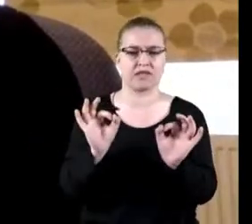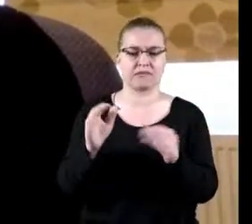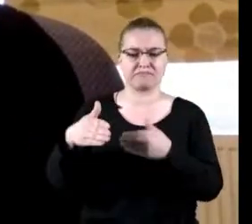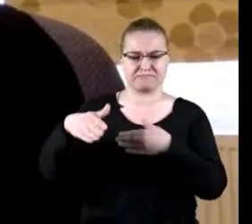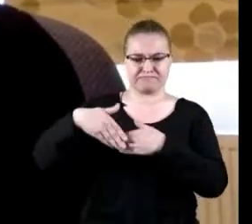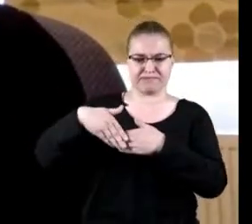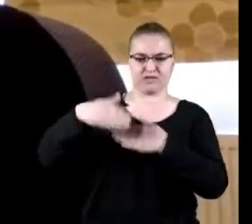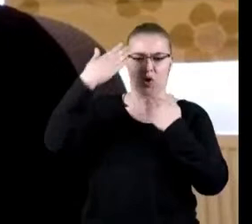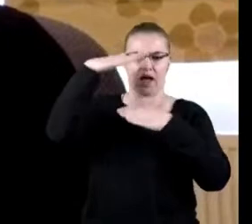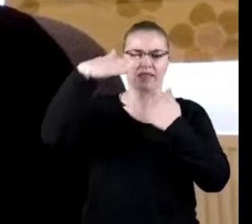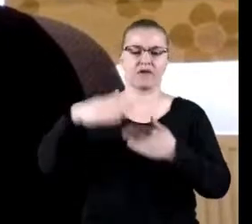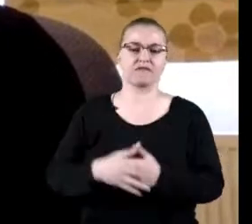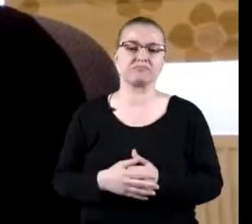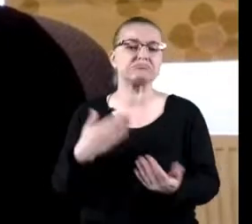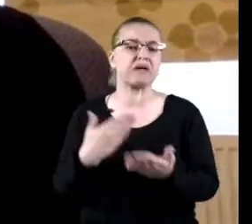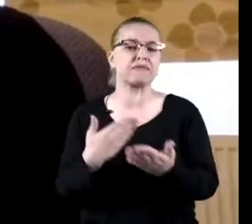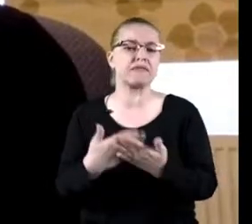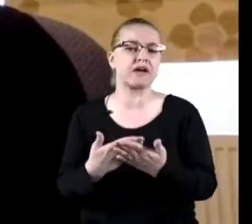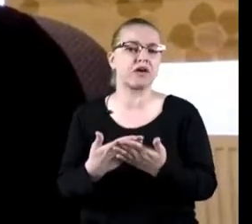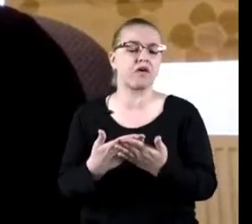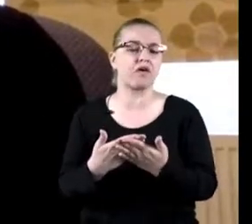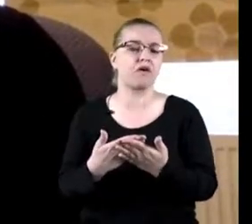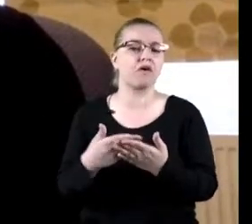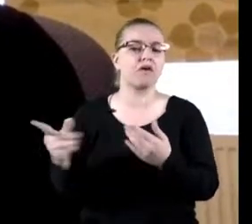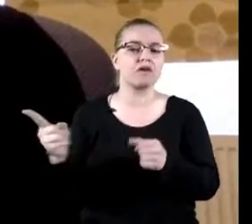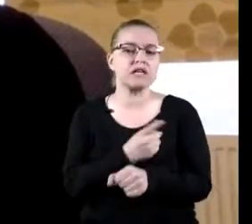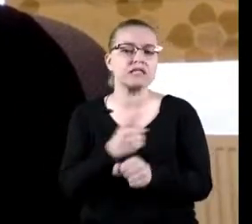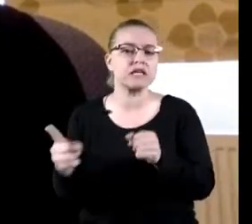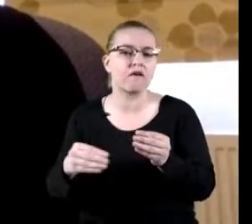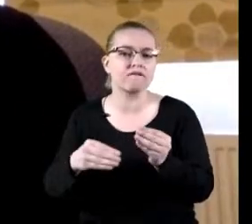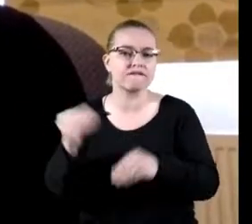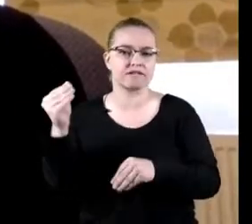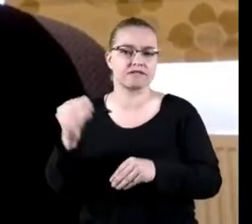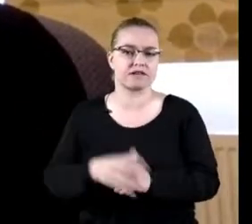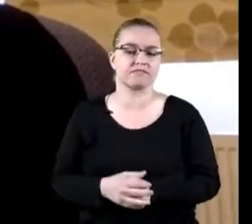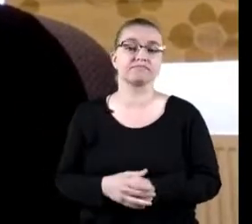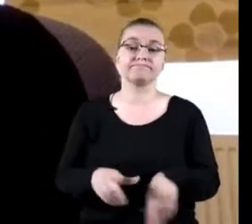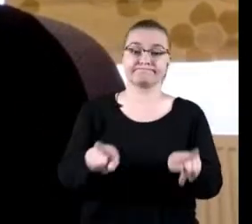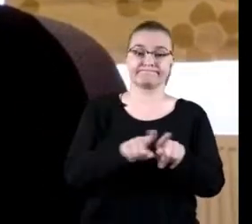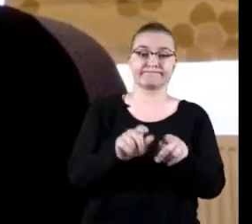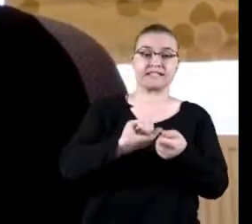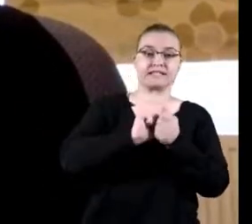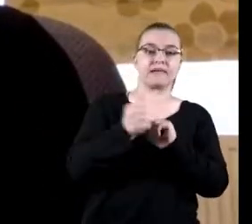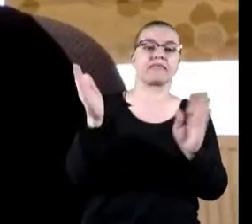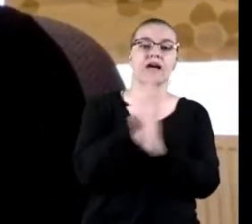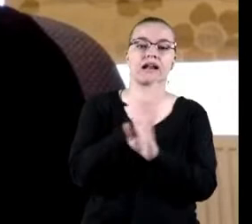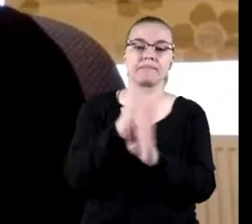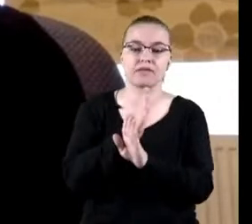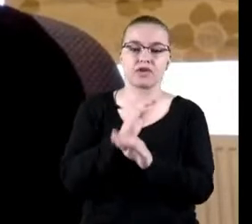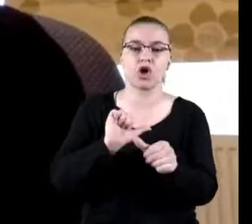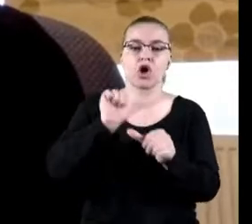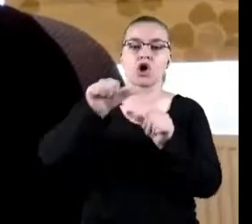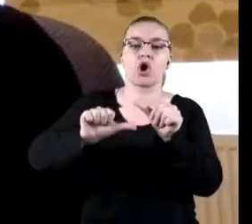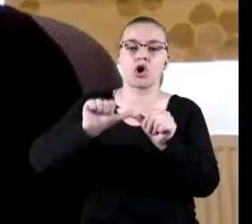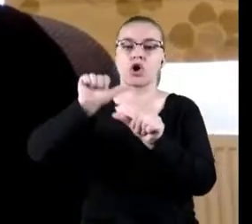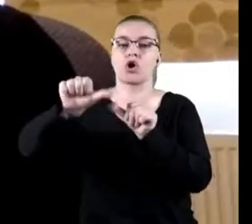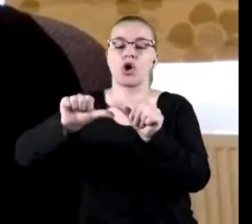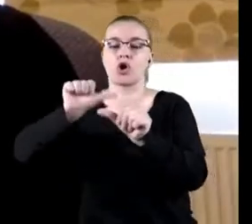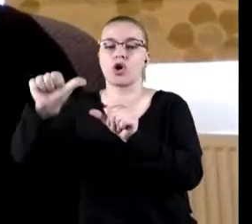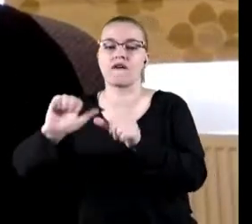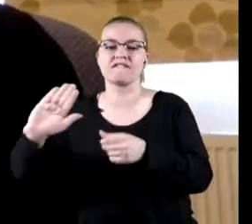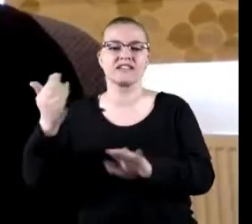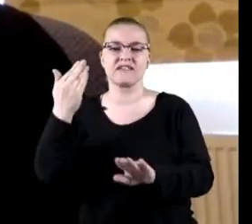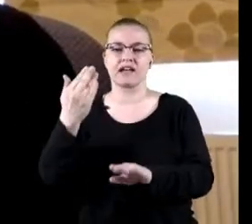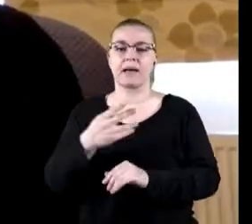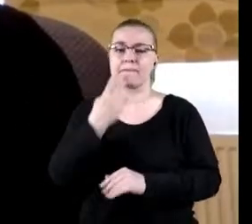intensifying risks posed by climate change year after year. These challenges speak to the fragility of our world